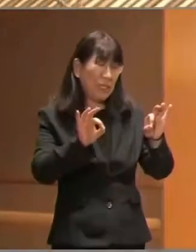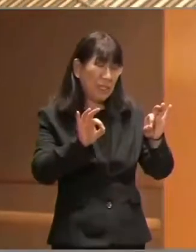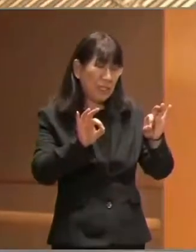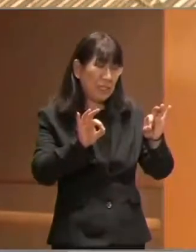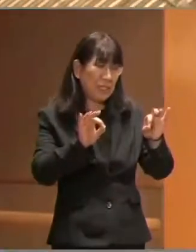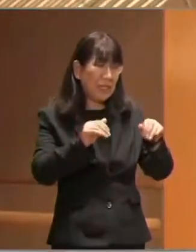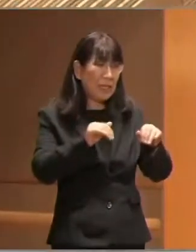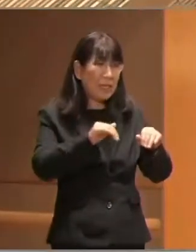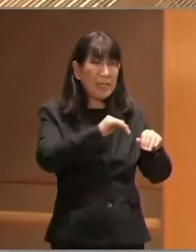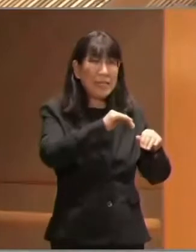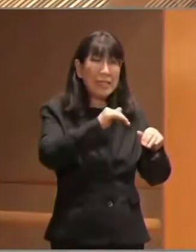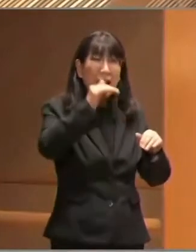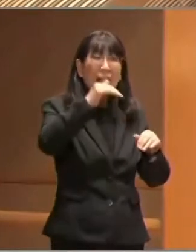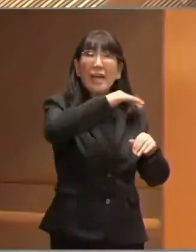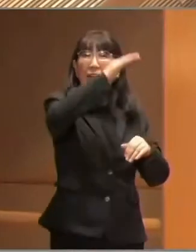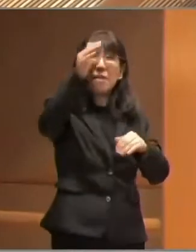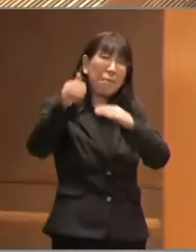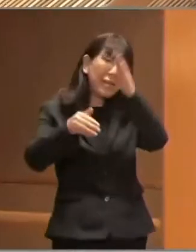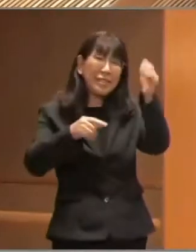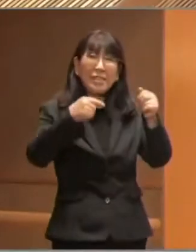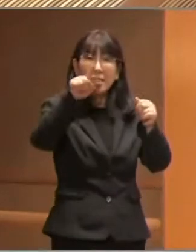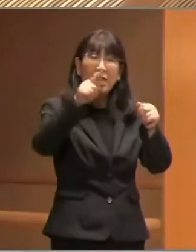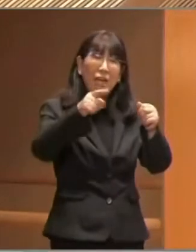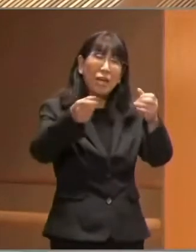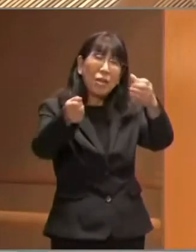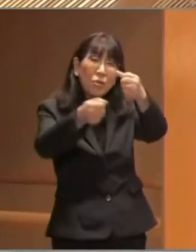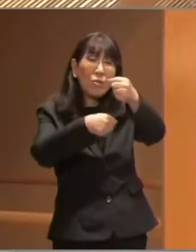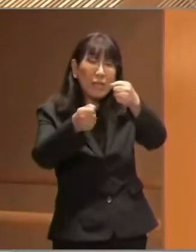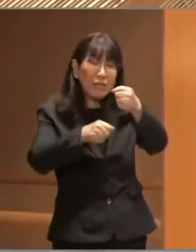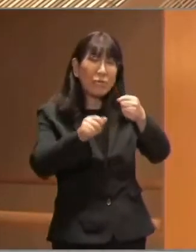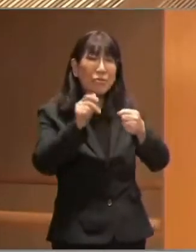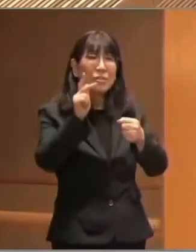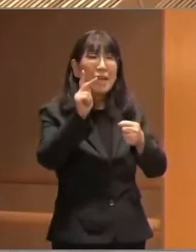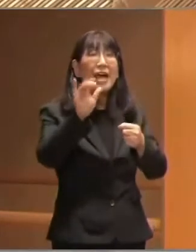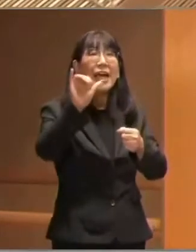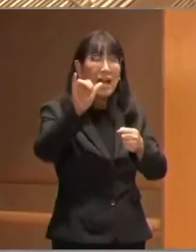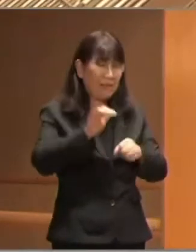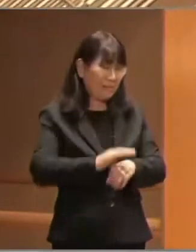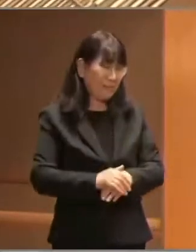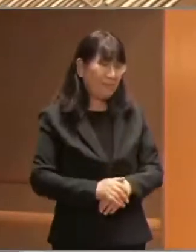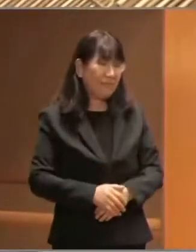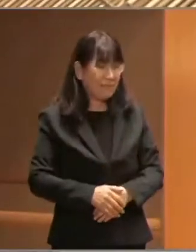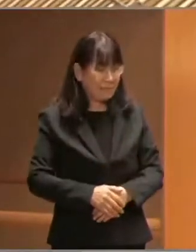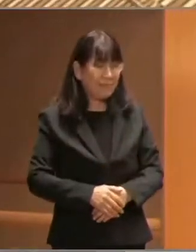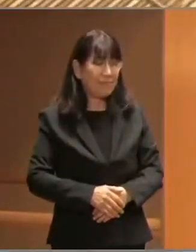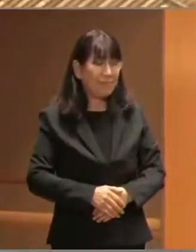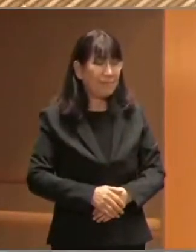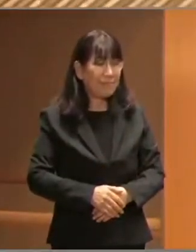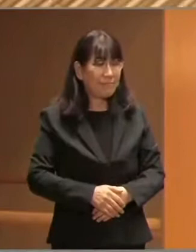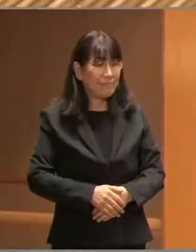fine Miscanthus that grows at highlands are being used here.